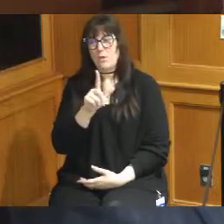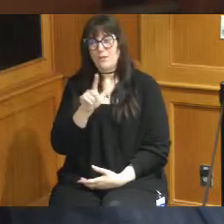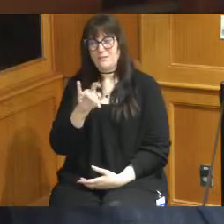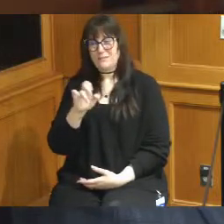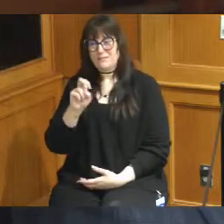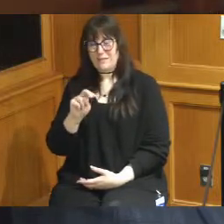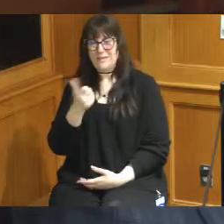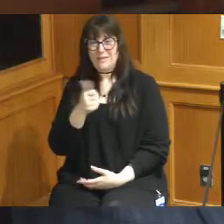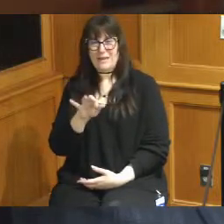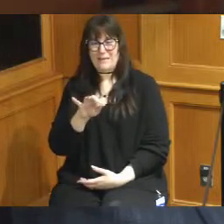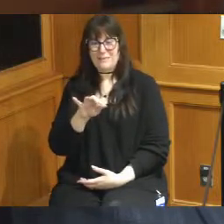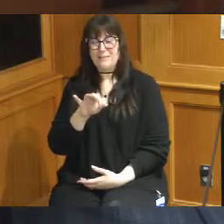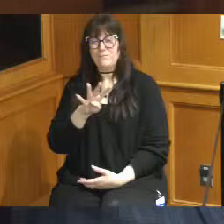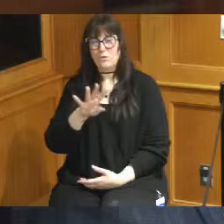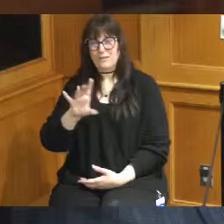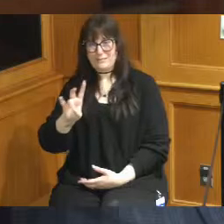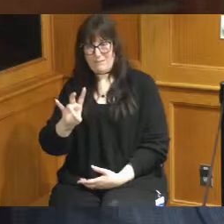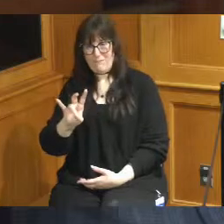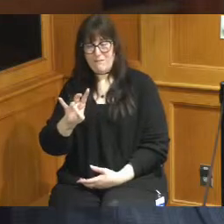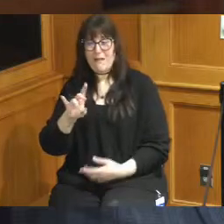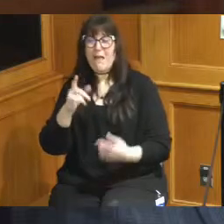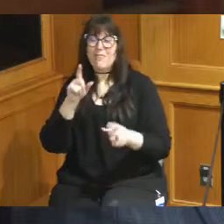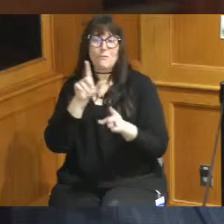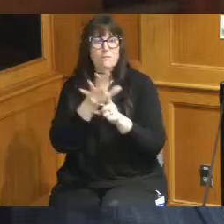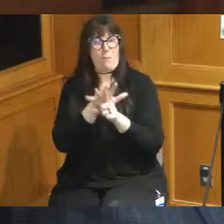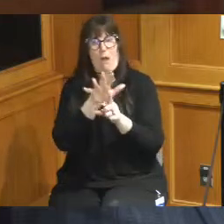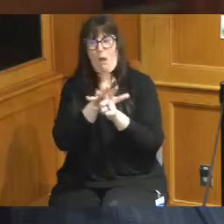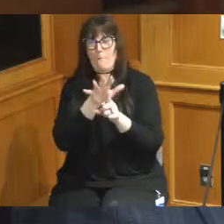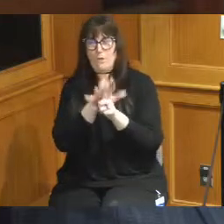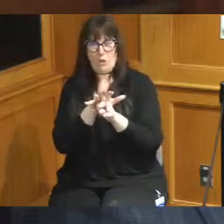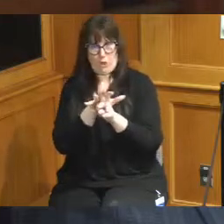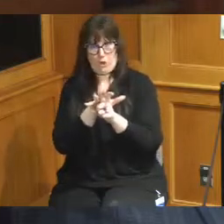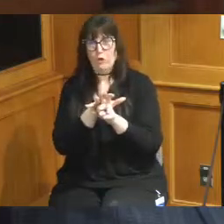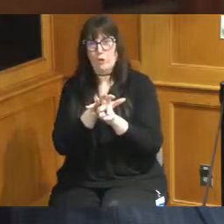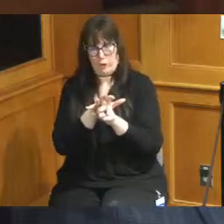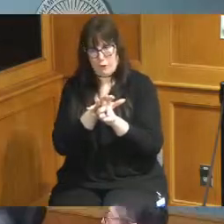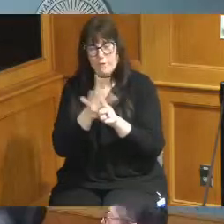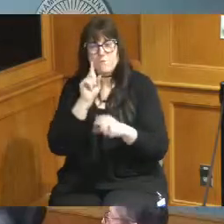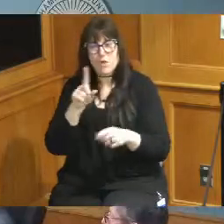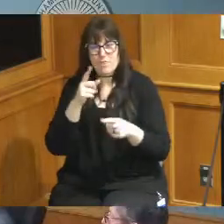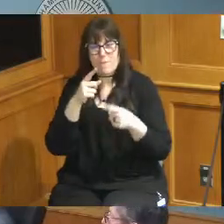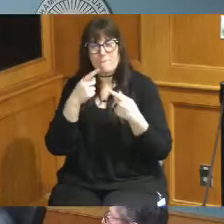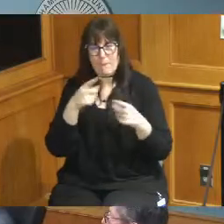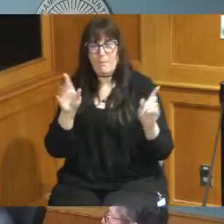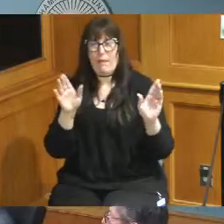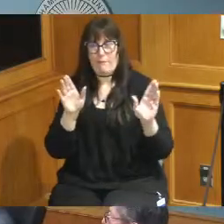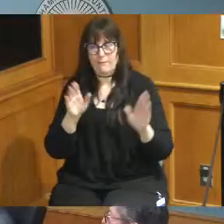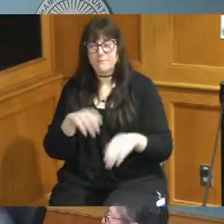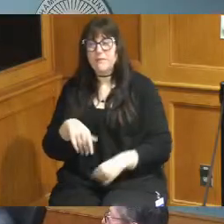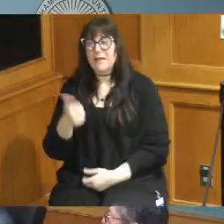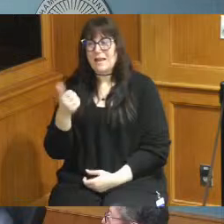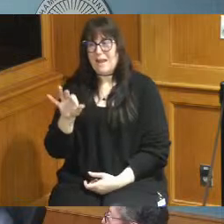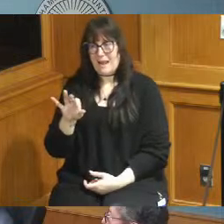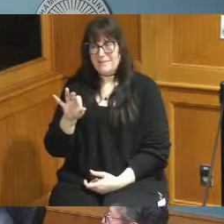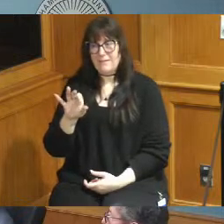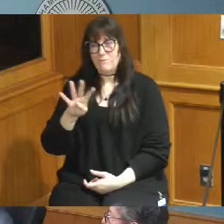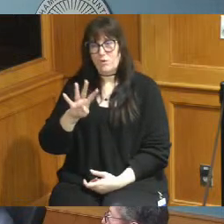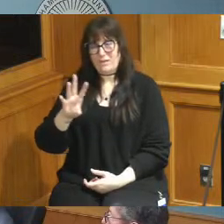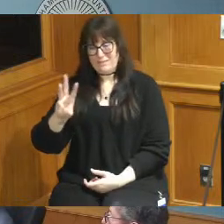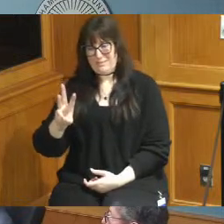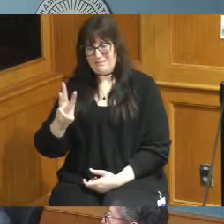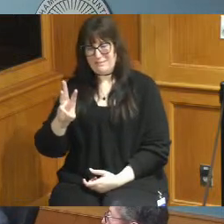1937, which garnered a popular public appeal. And whereas in 1926, Dr. Woodson initiated